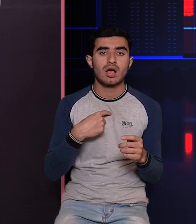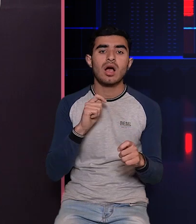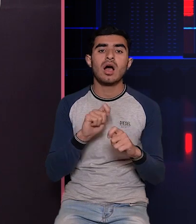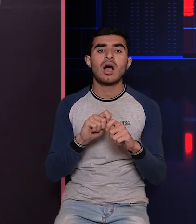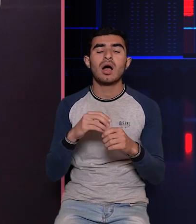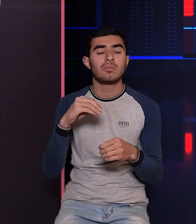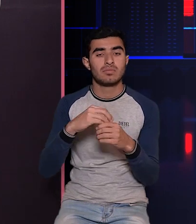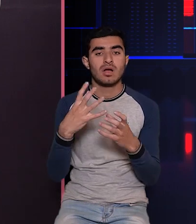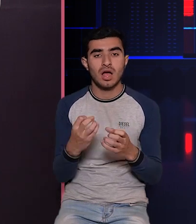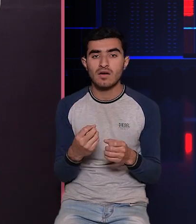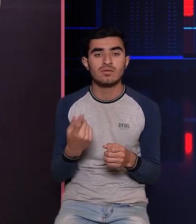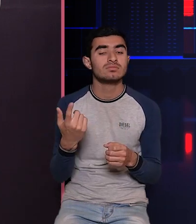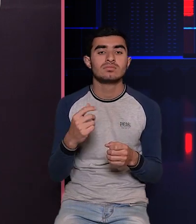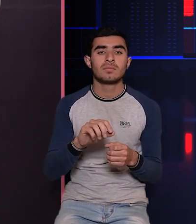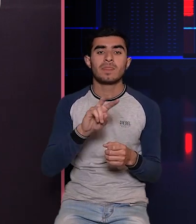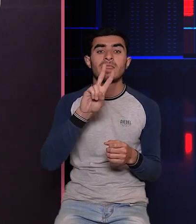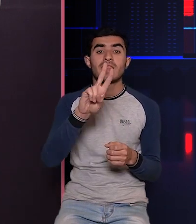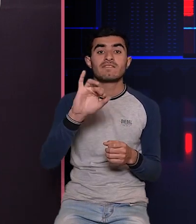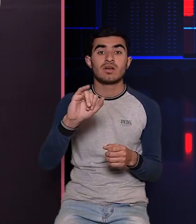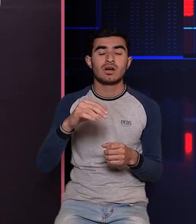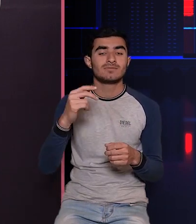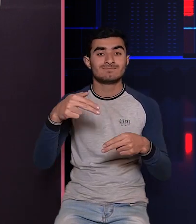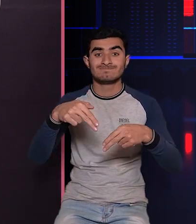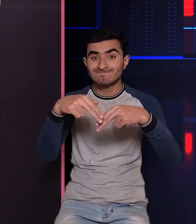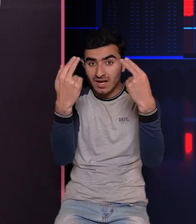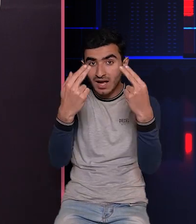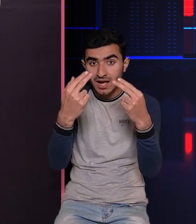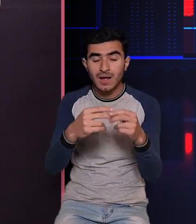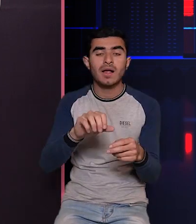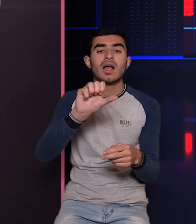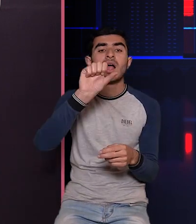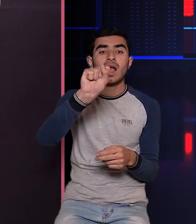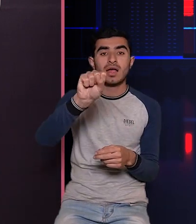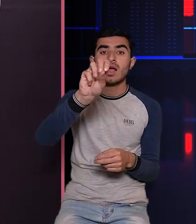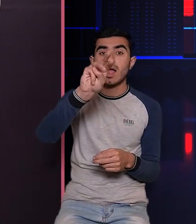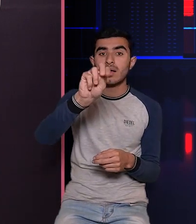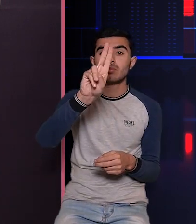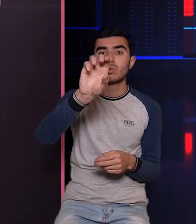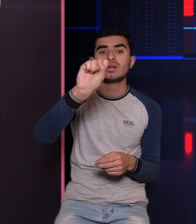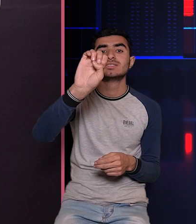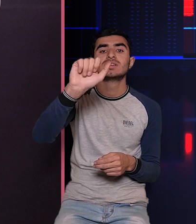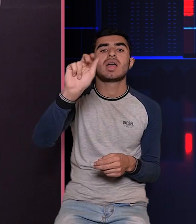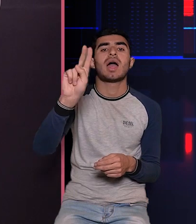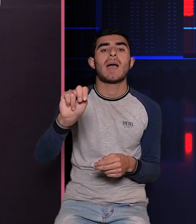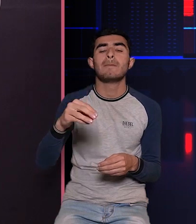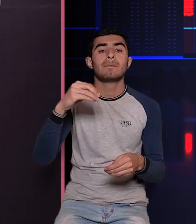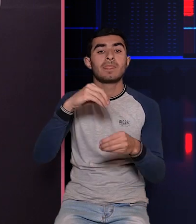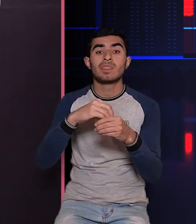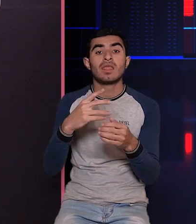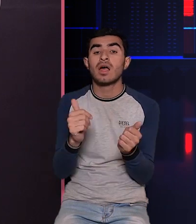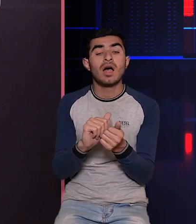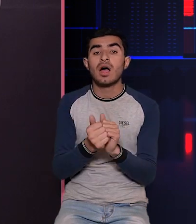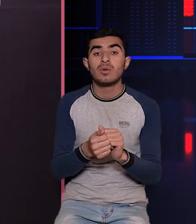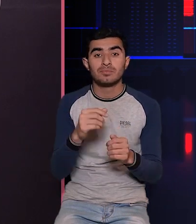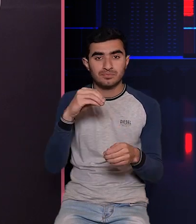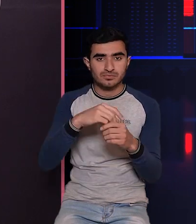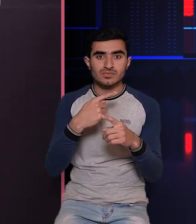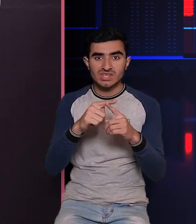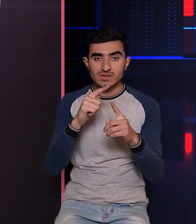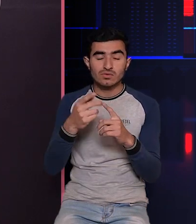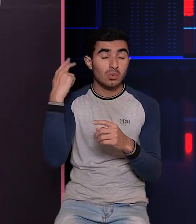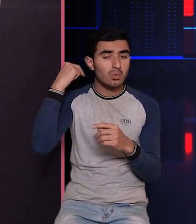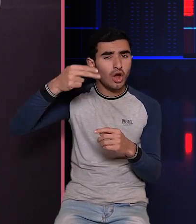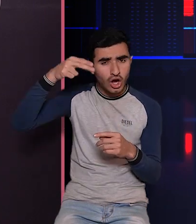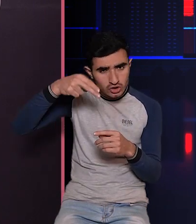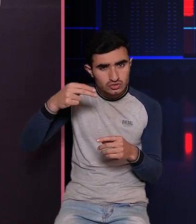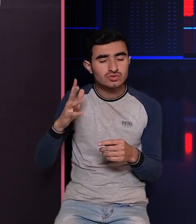on is a virtual museum. So I guess the question that we're asking our academics, our